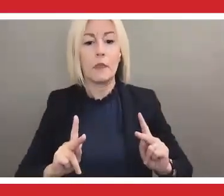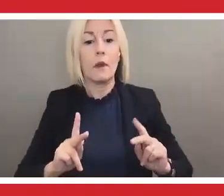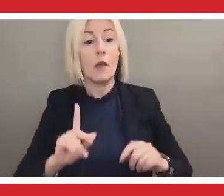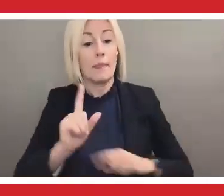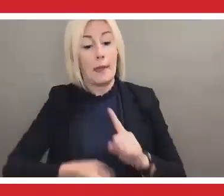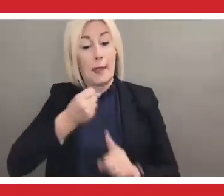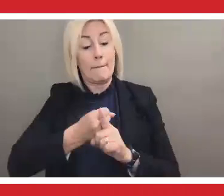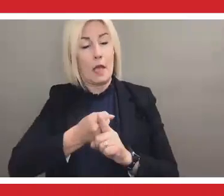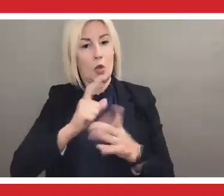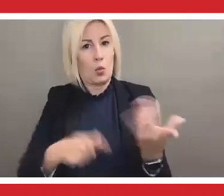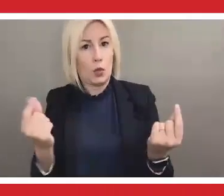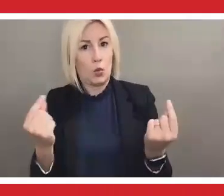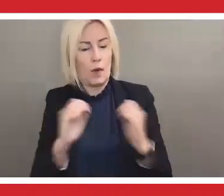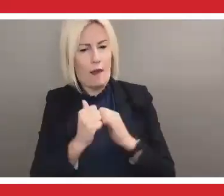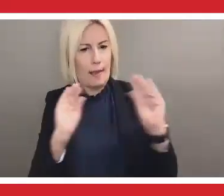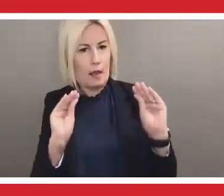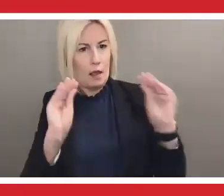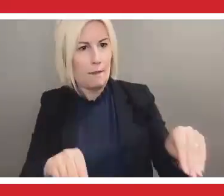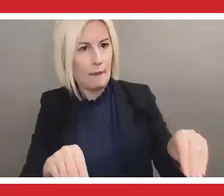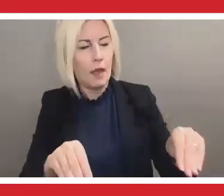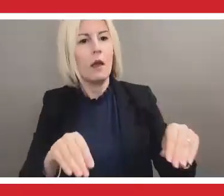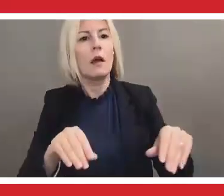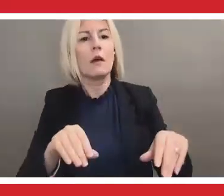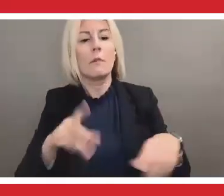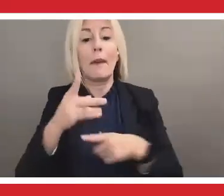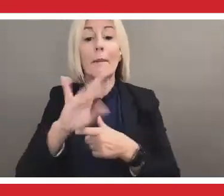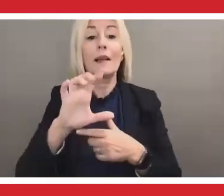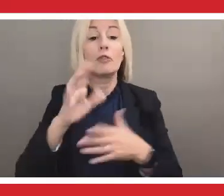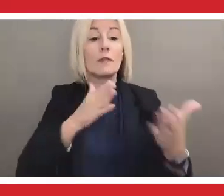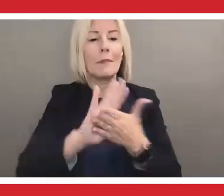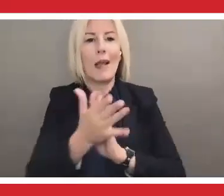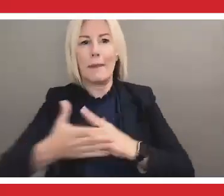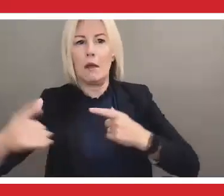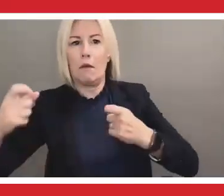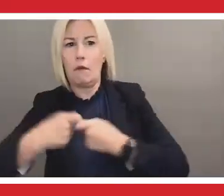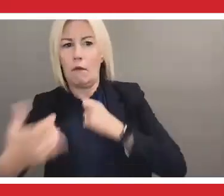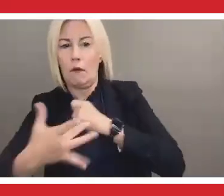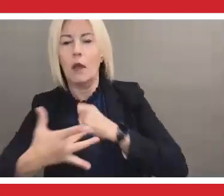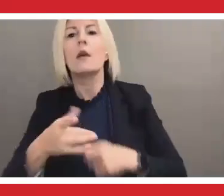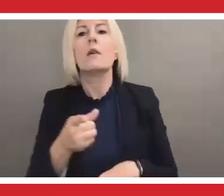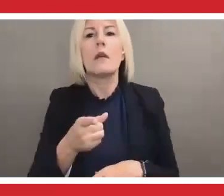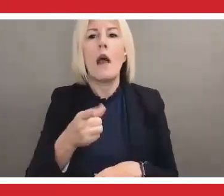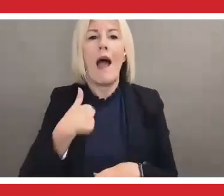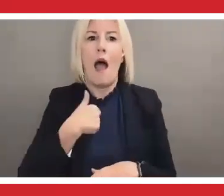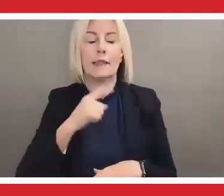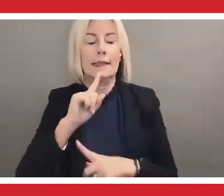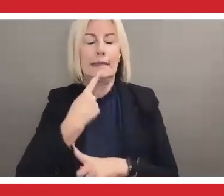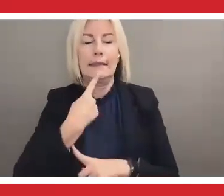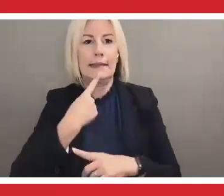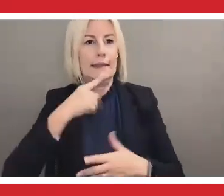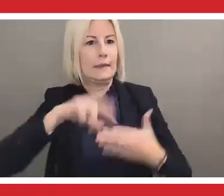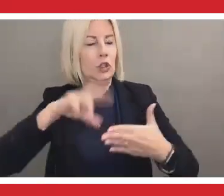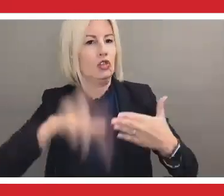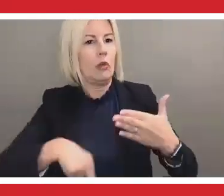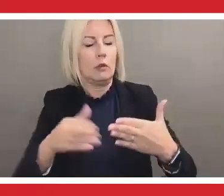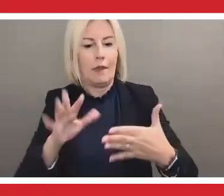they implement digitalization of public services has significant results for that sort of relationship between the citizen